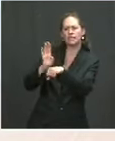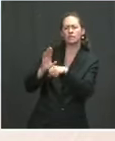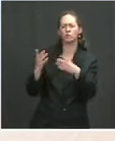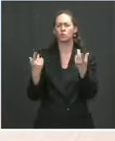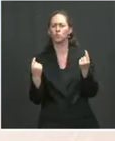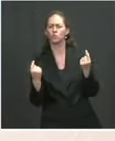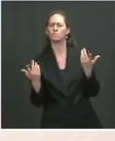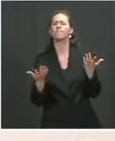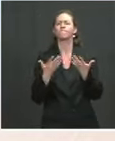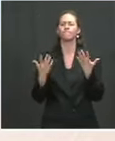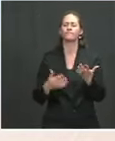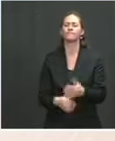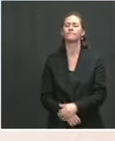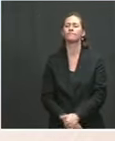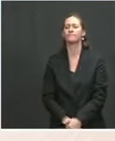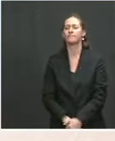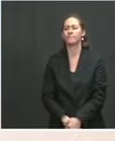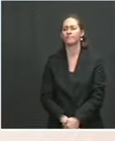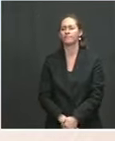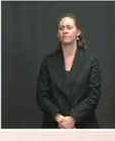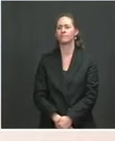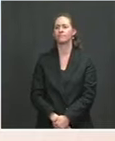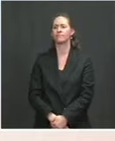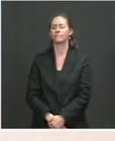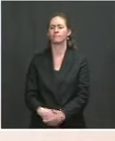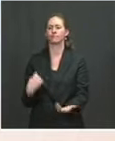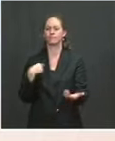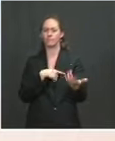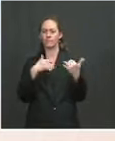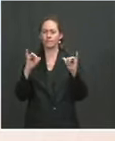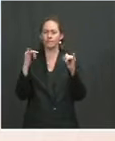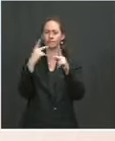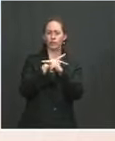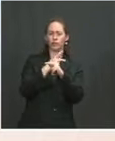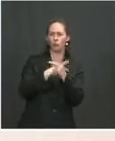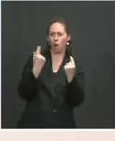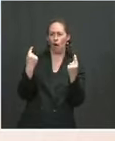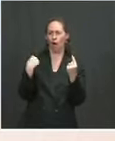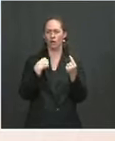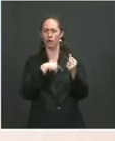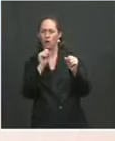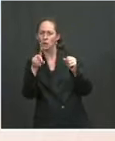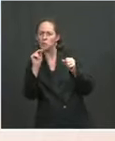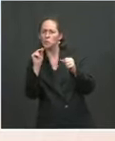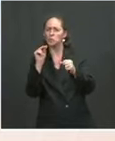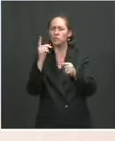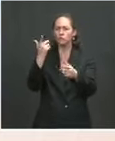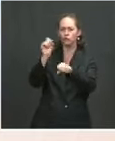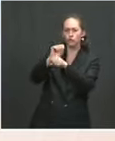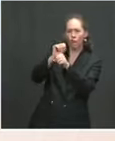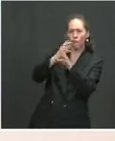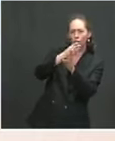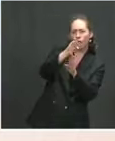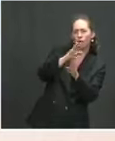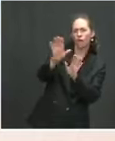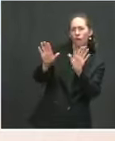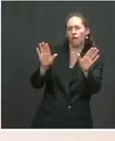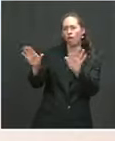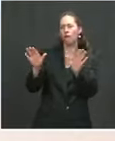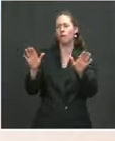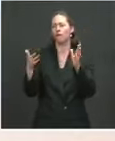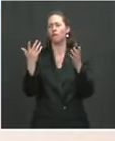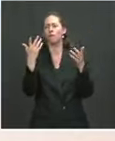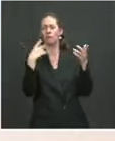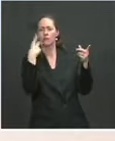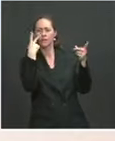disruption of ransomware infrastructure and actors working closely with the private sector, building an international coalition, of course, which will be a focus of the president, will be a topic